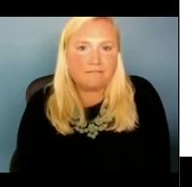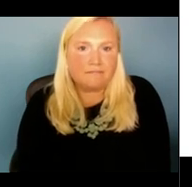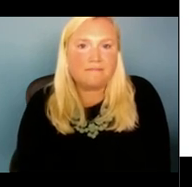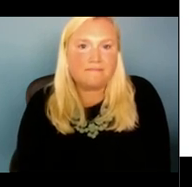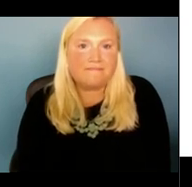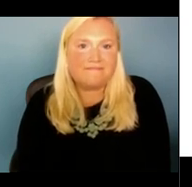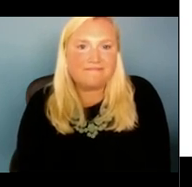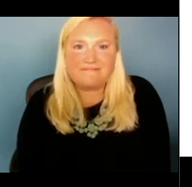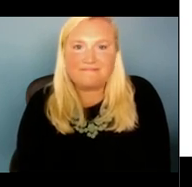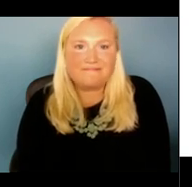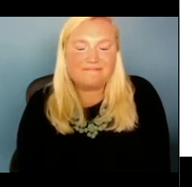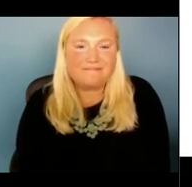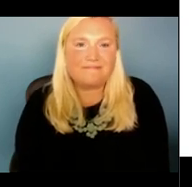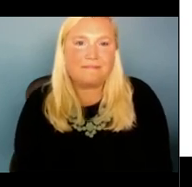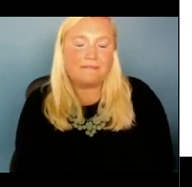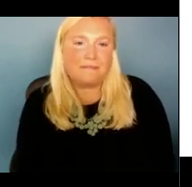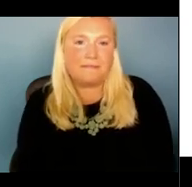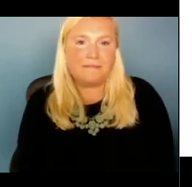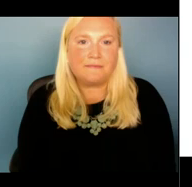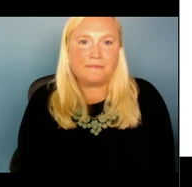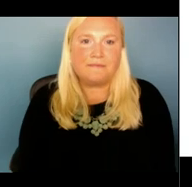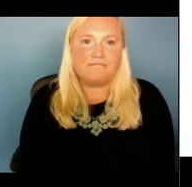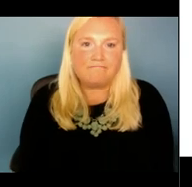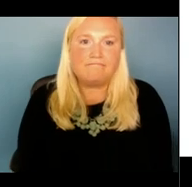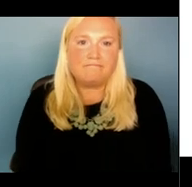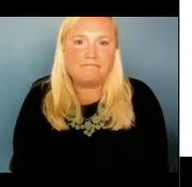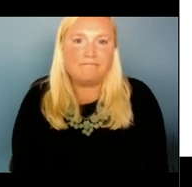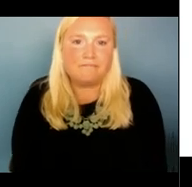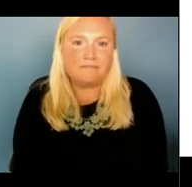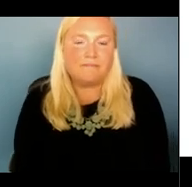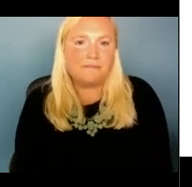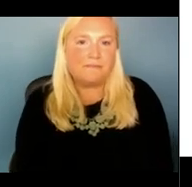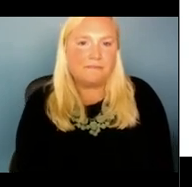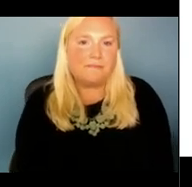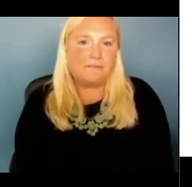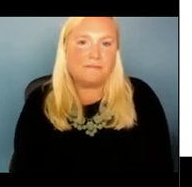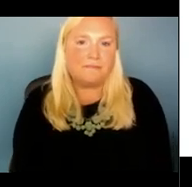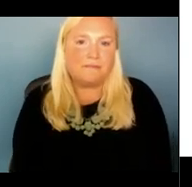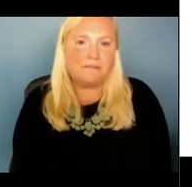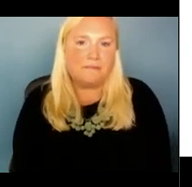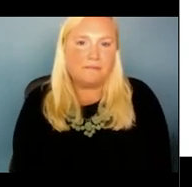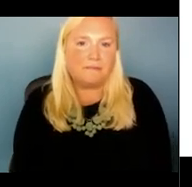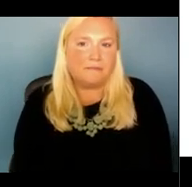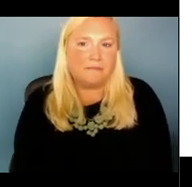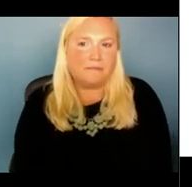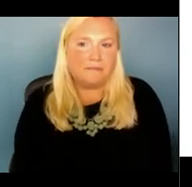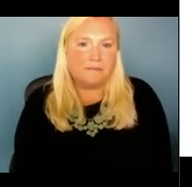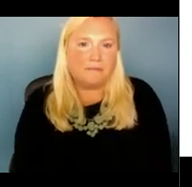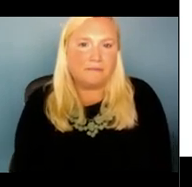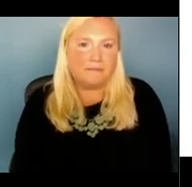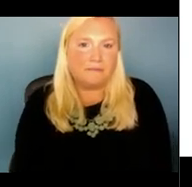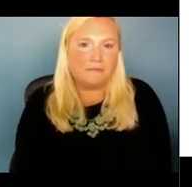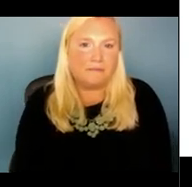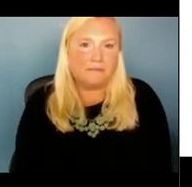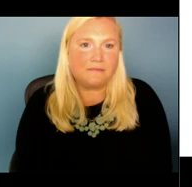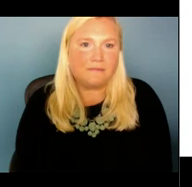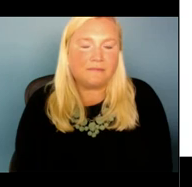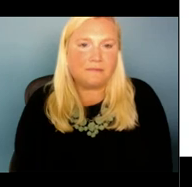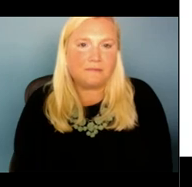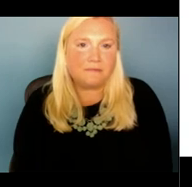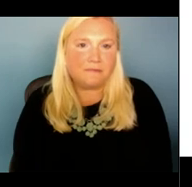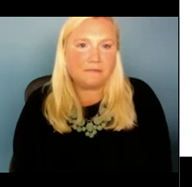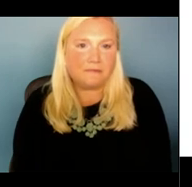not doing anything wrong. They just have different brains. And in embracing that, we have the opportunity to make a real